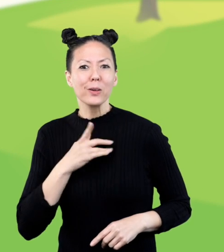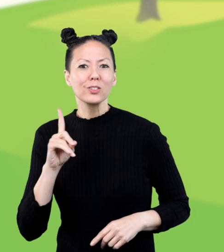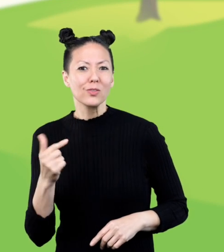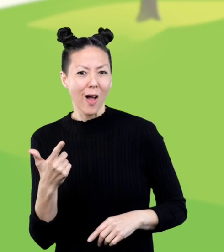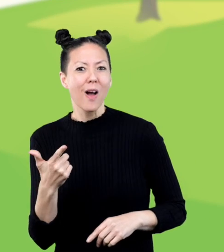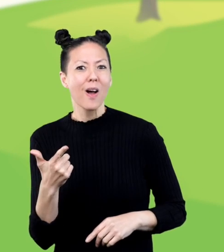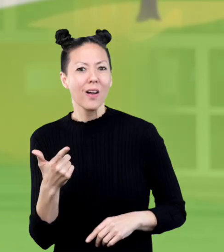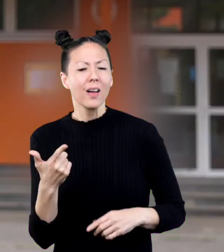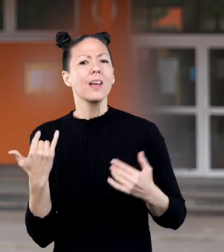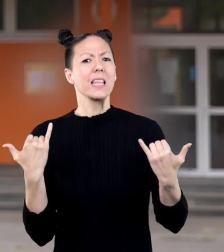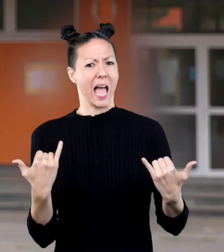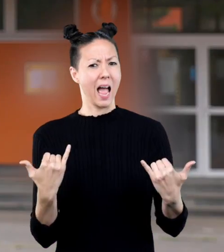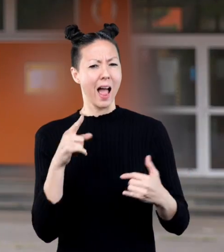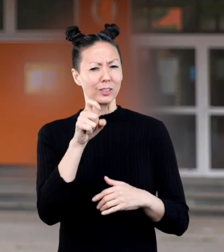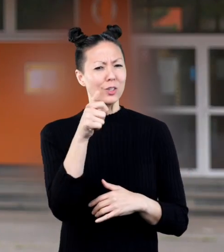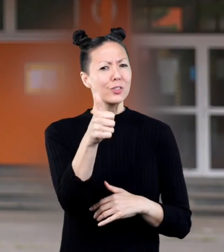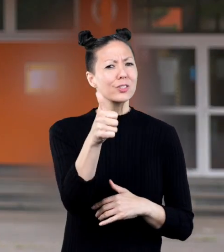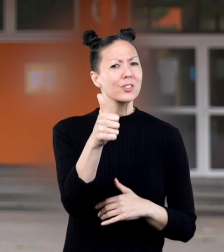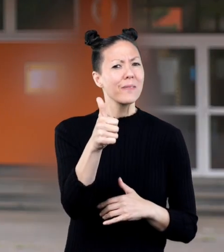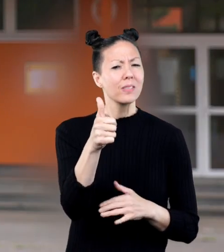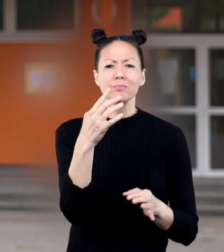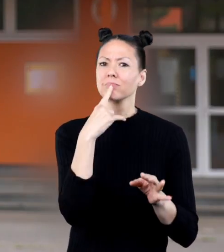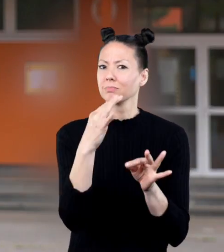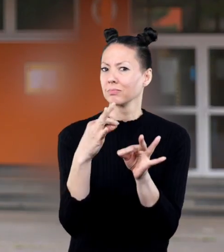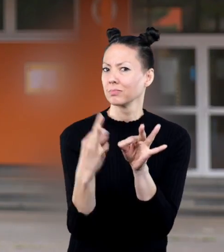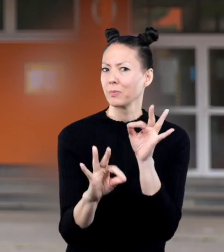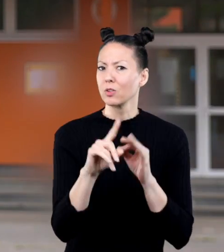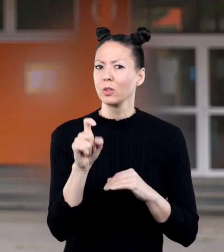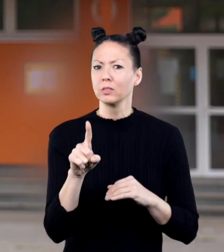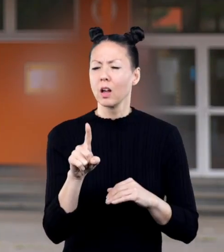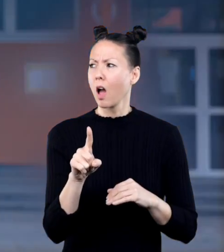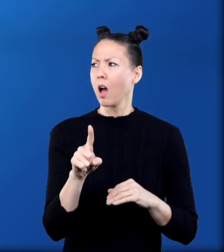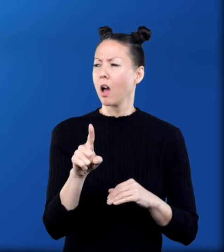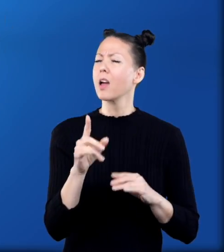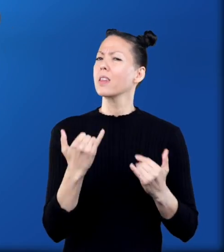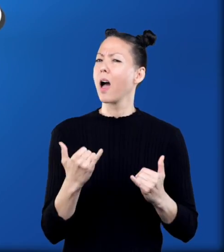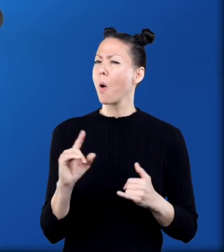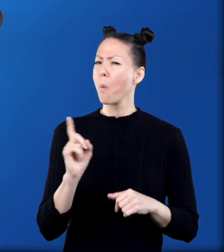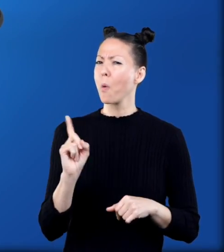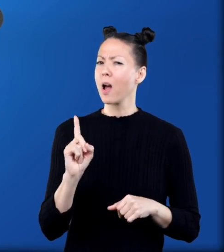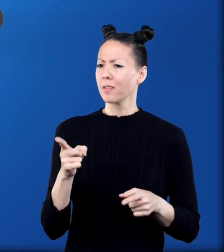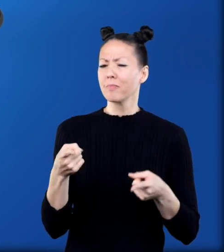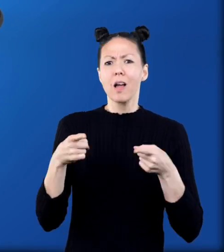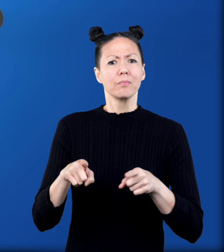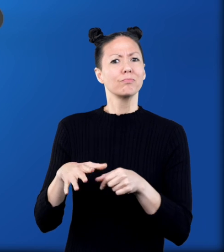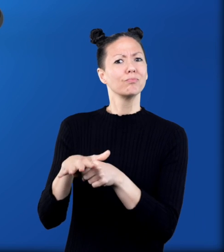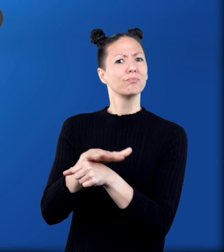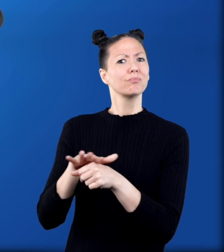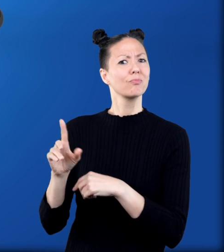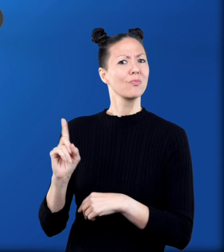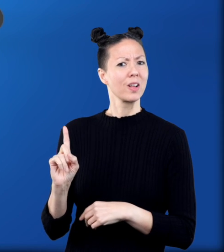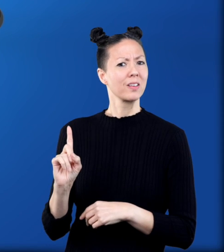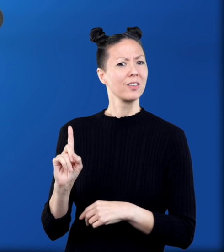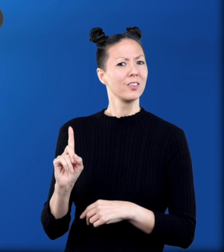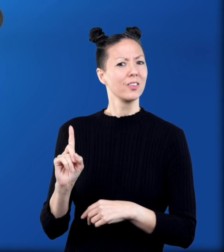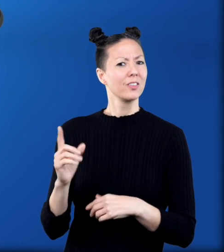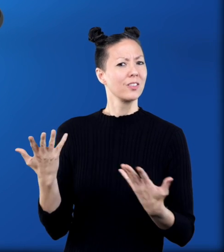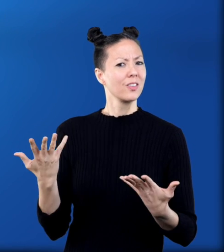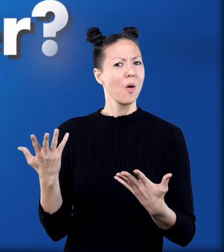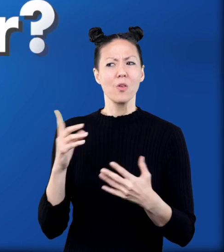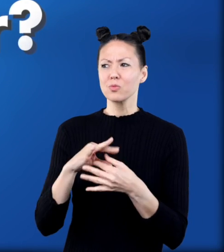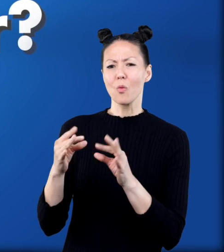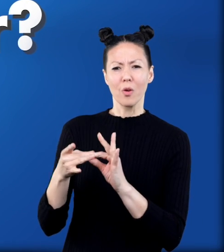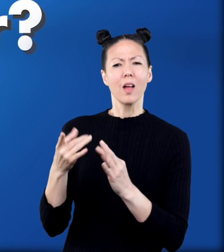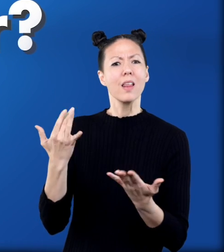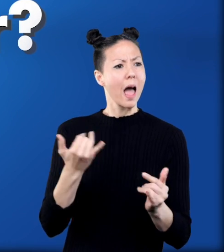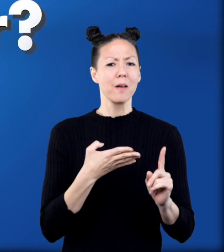dog. Start asking yourself some simple questions like, where is the story taking place?